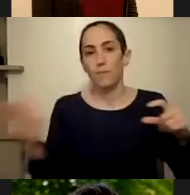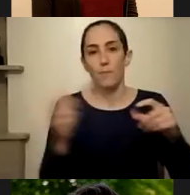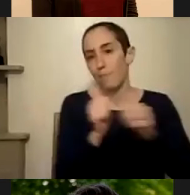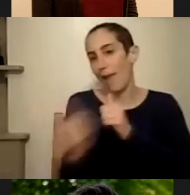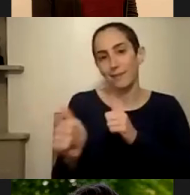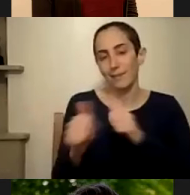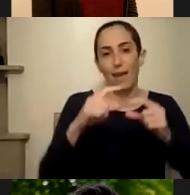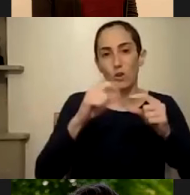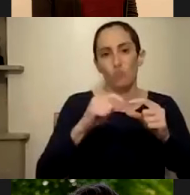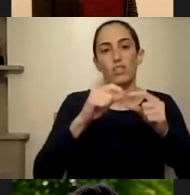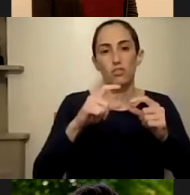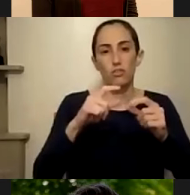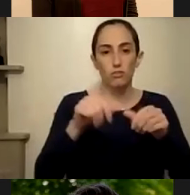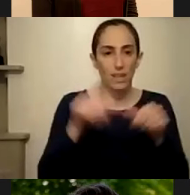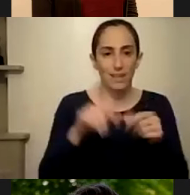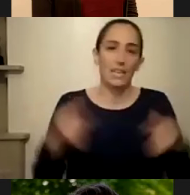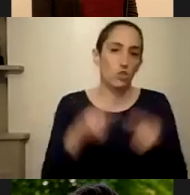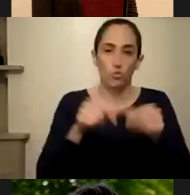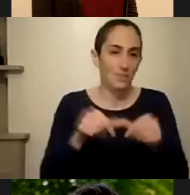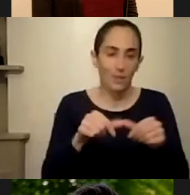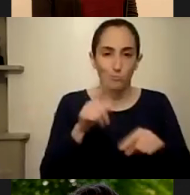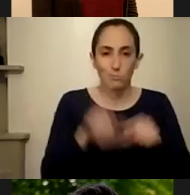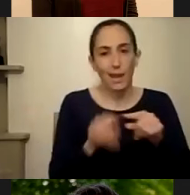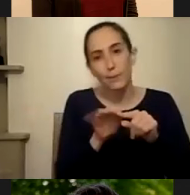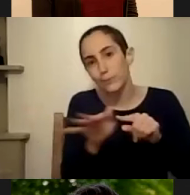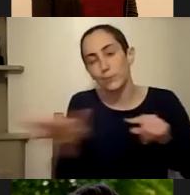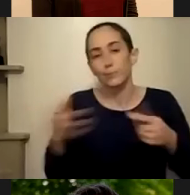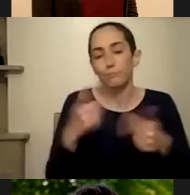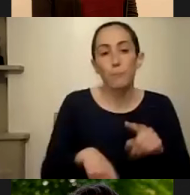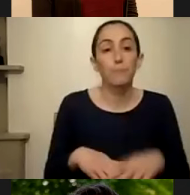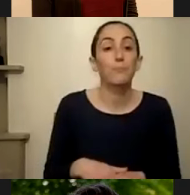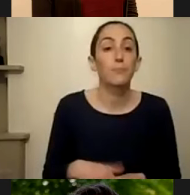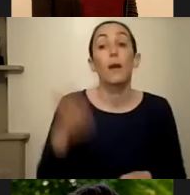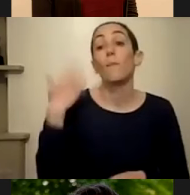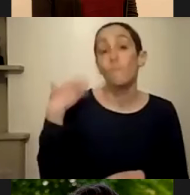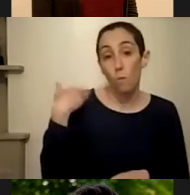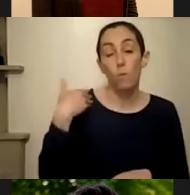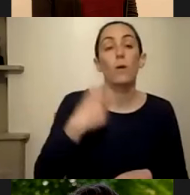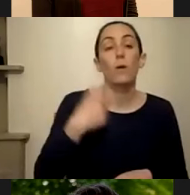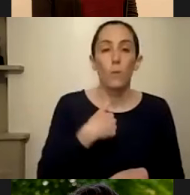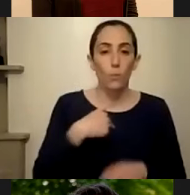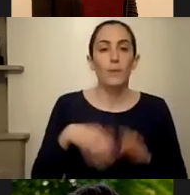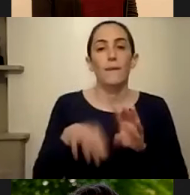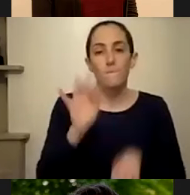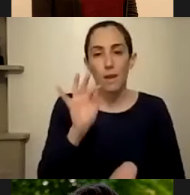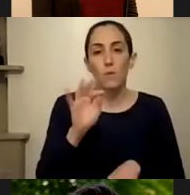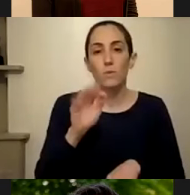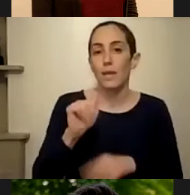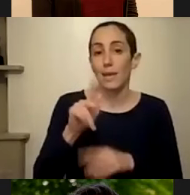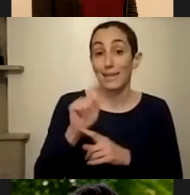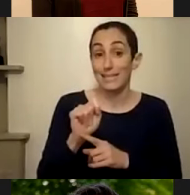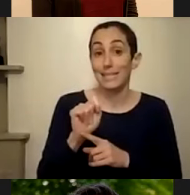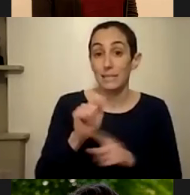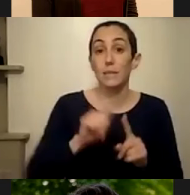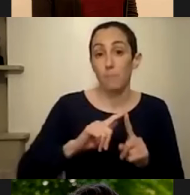passing the injury site. Earlier, we found that the AKT pathway has